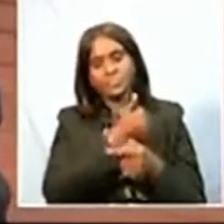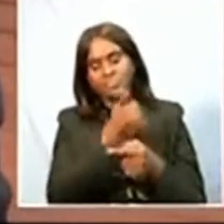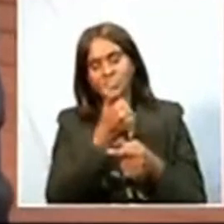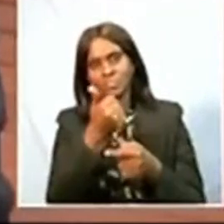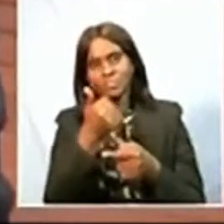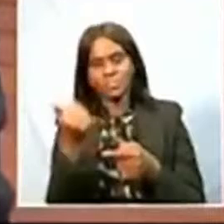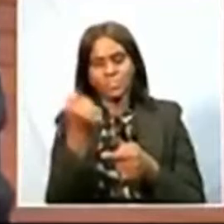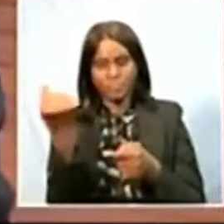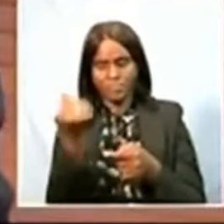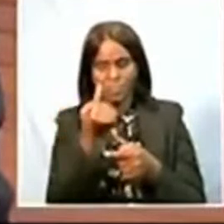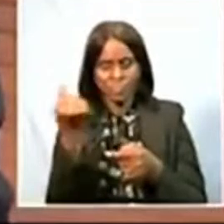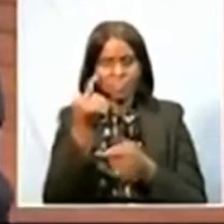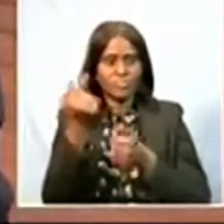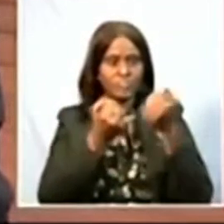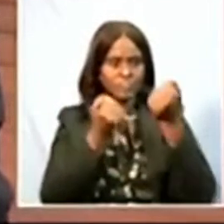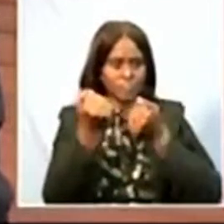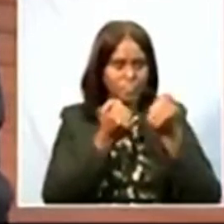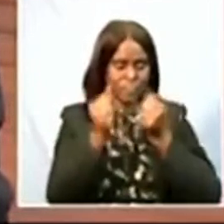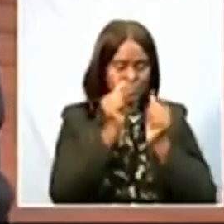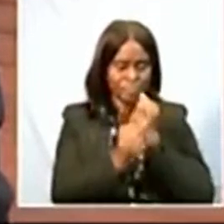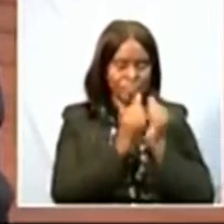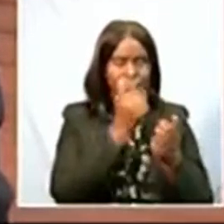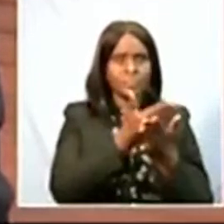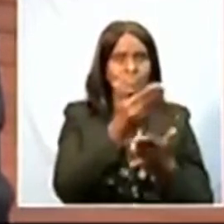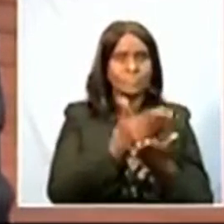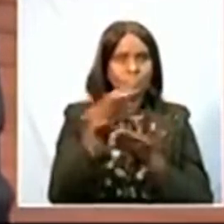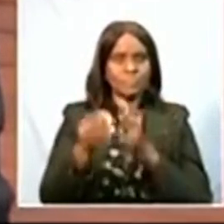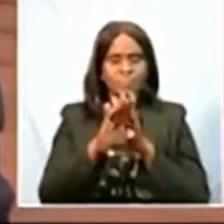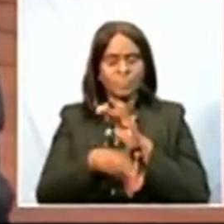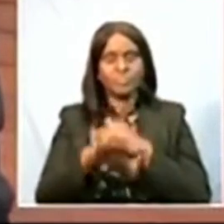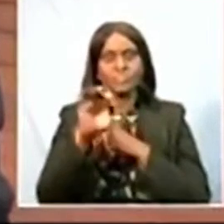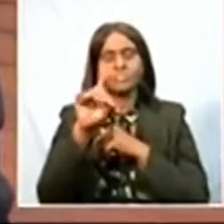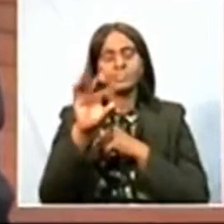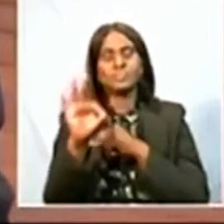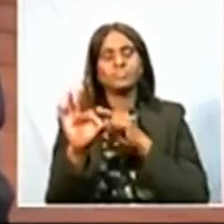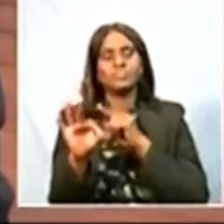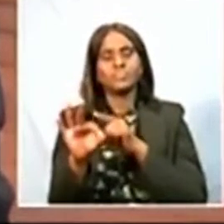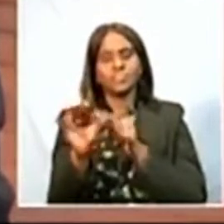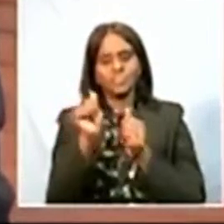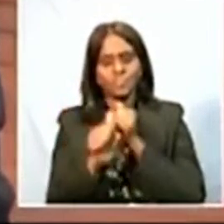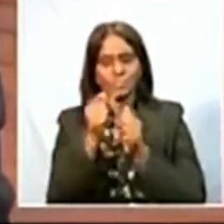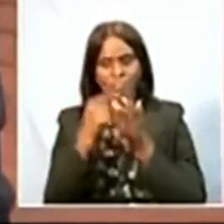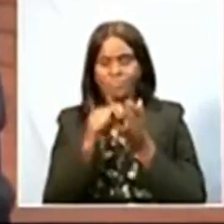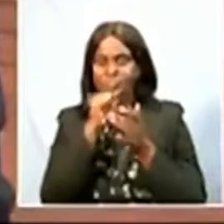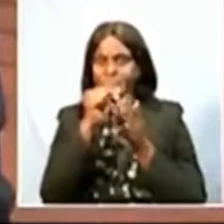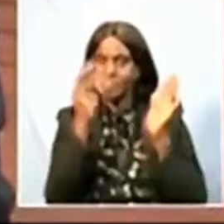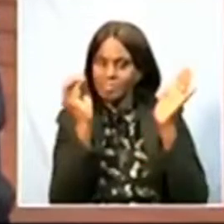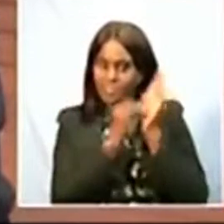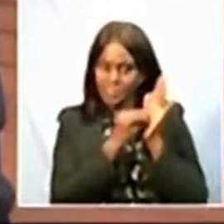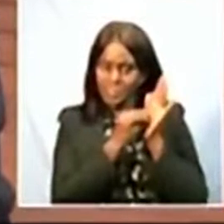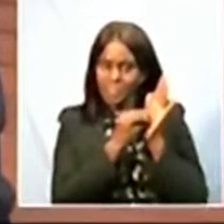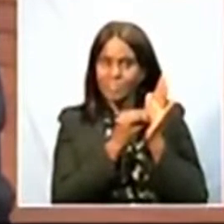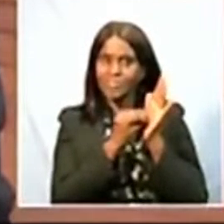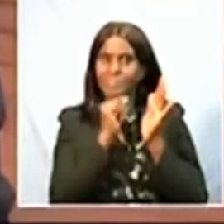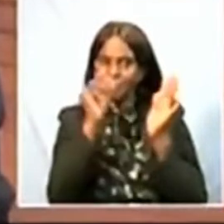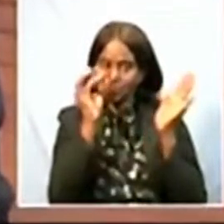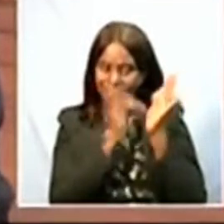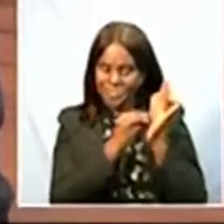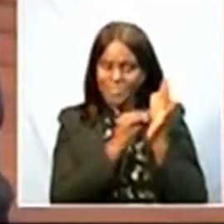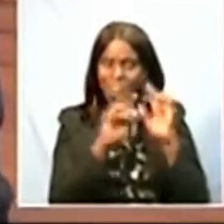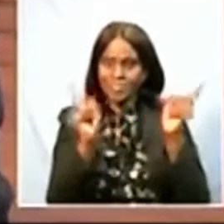any single vehicle that were bought under CDF which were not labeled where it's supposed to belong